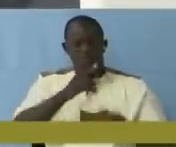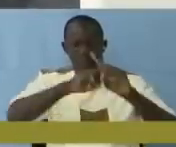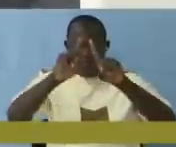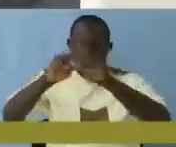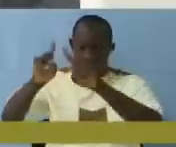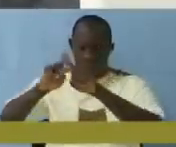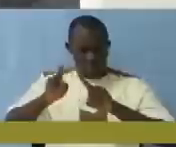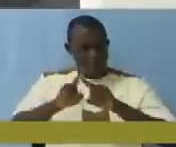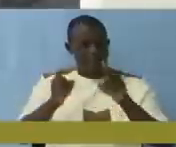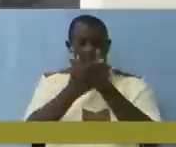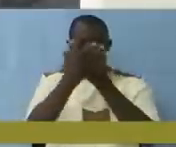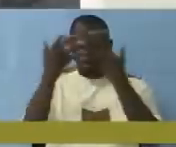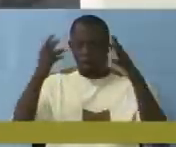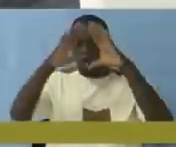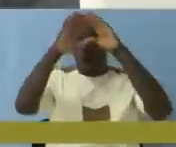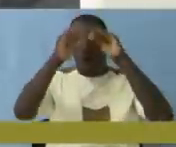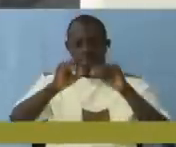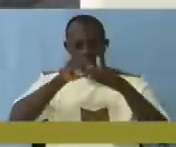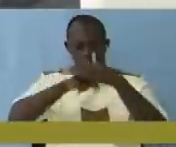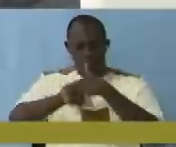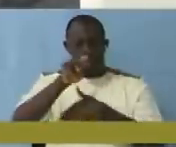NIA.